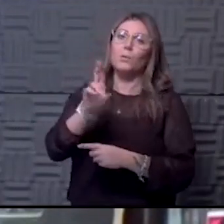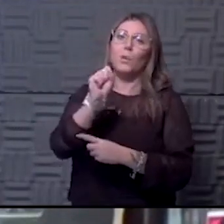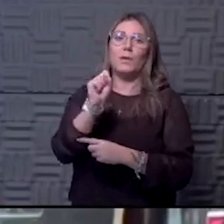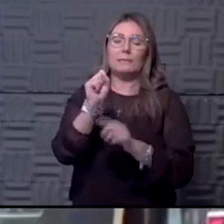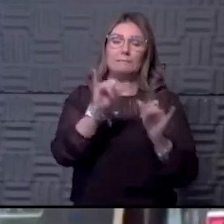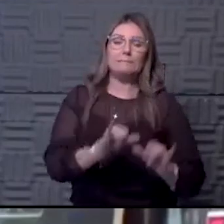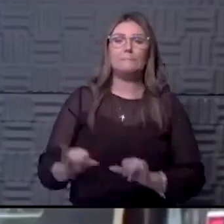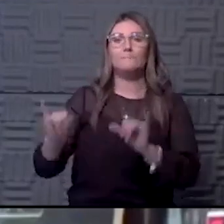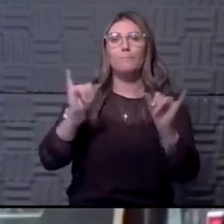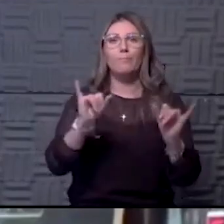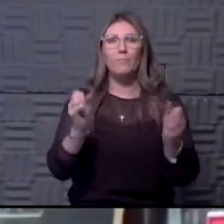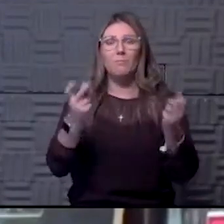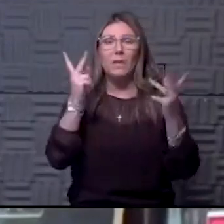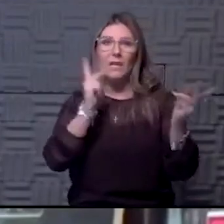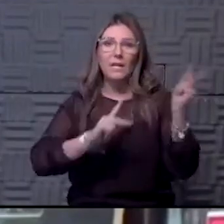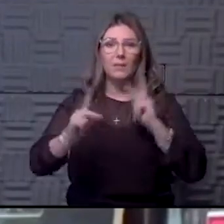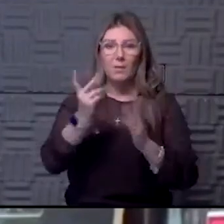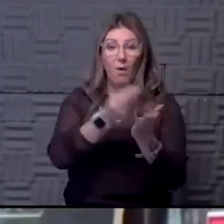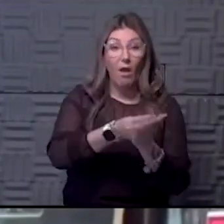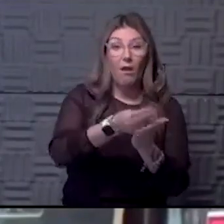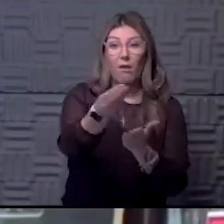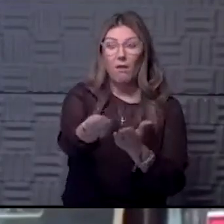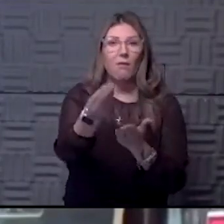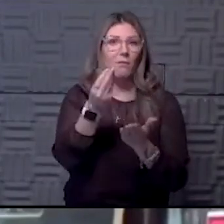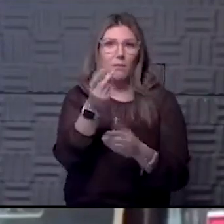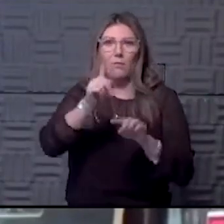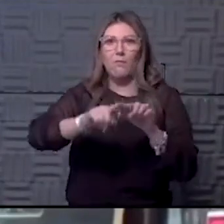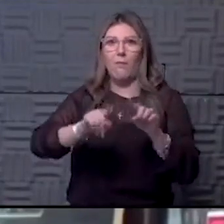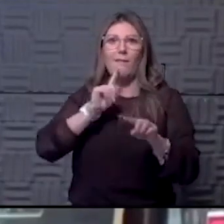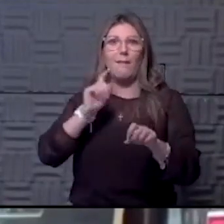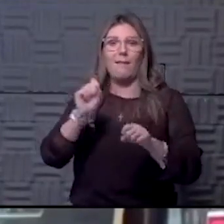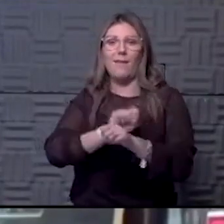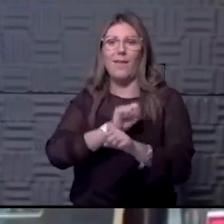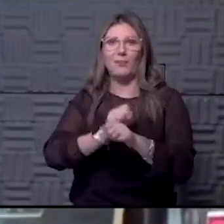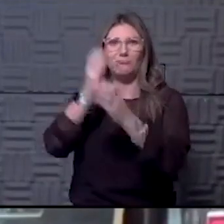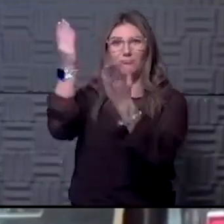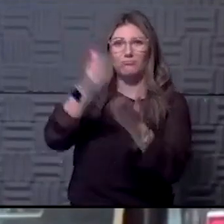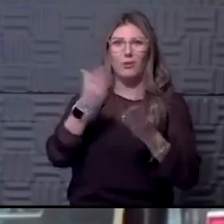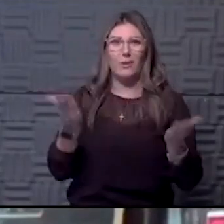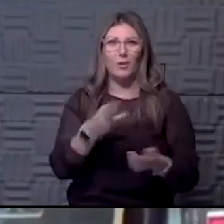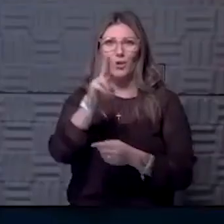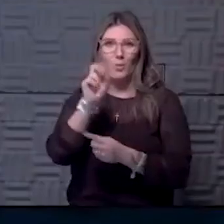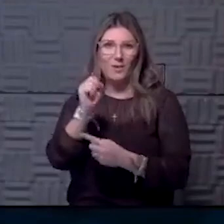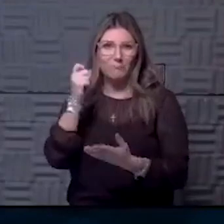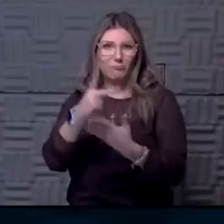we had lots of folks who were purchasing things that couldn't be actually brought to the United States.